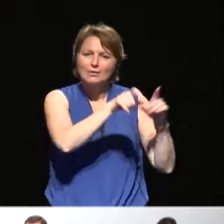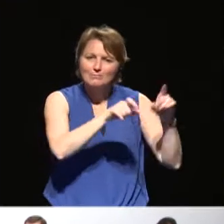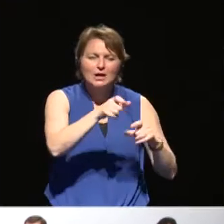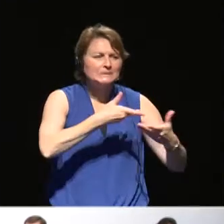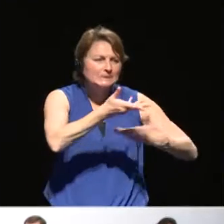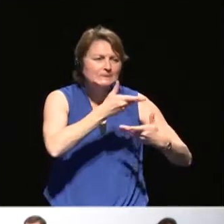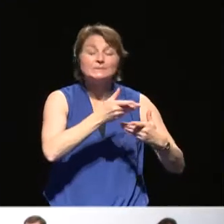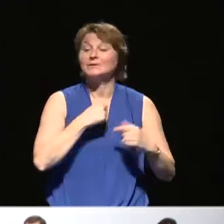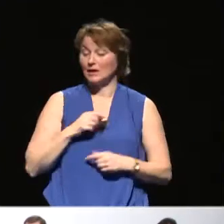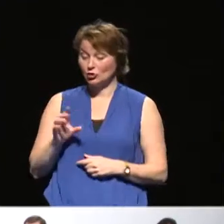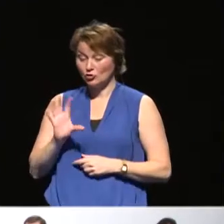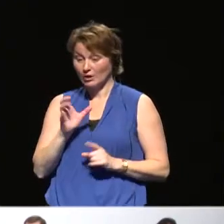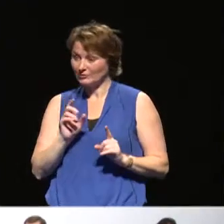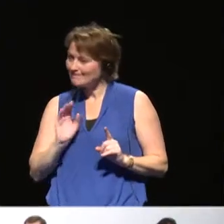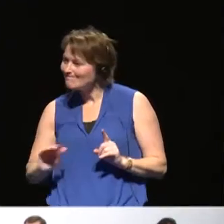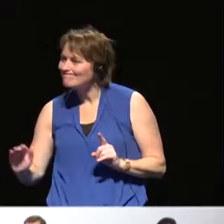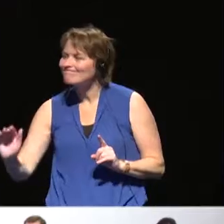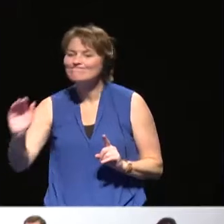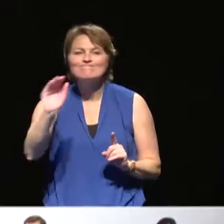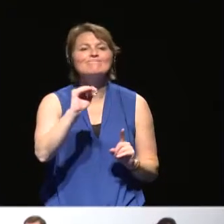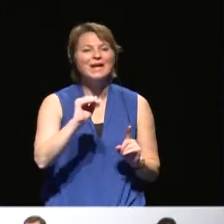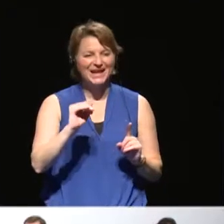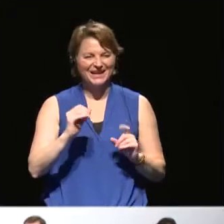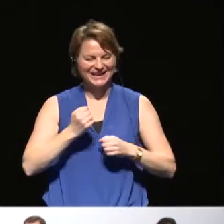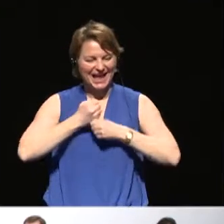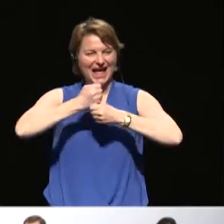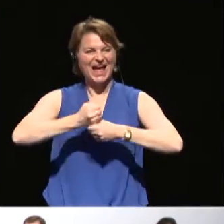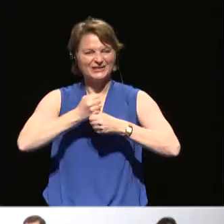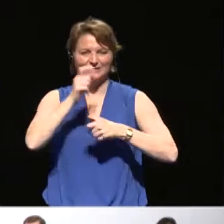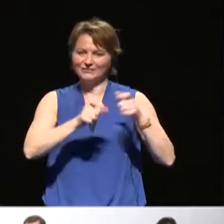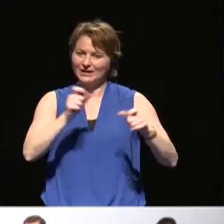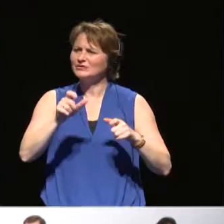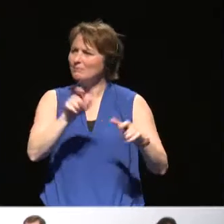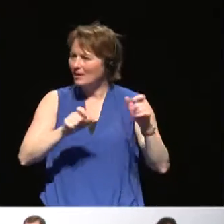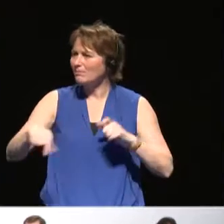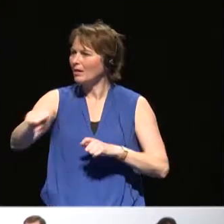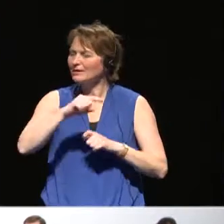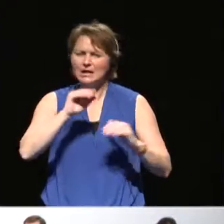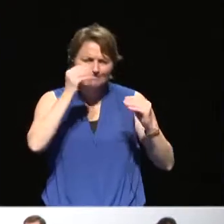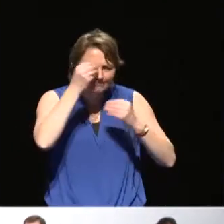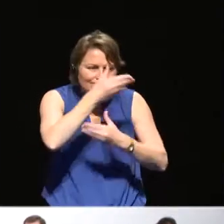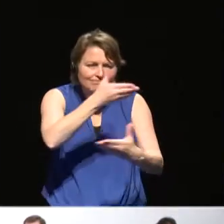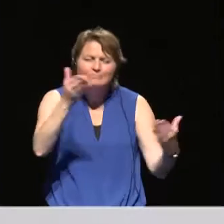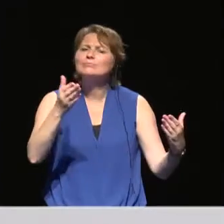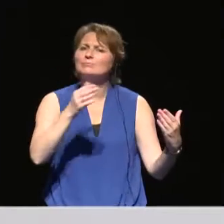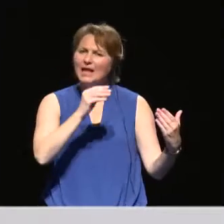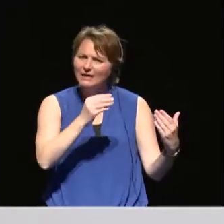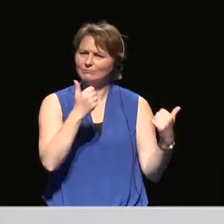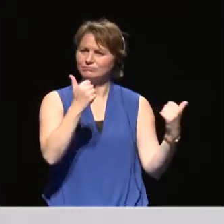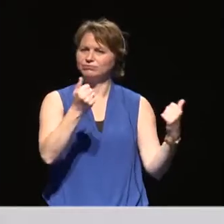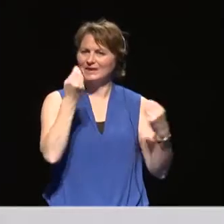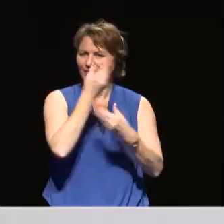to mobilize RTI activists, and talked about right to information through various mediums over the past 5 years. And in